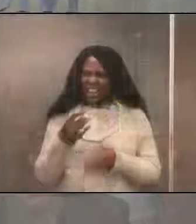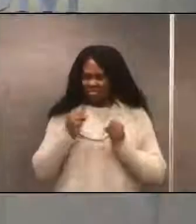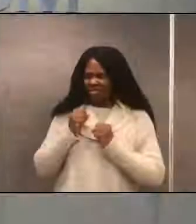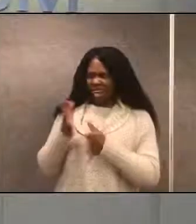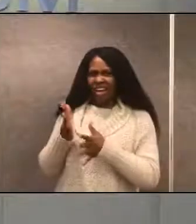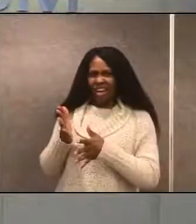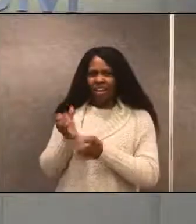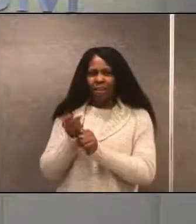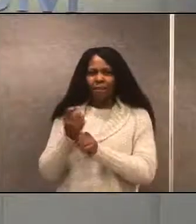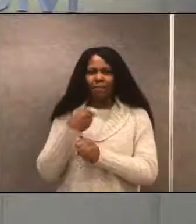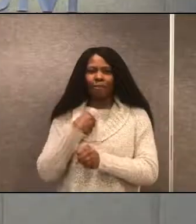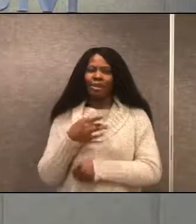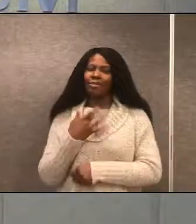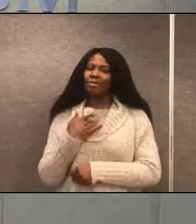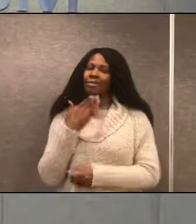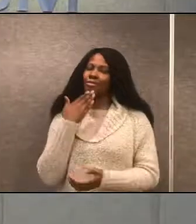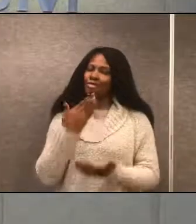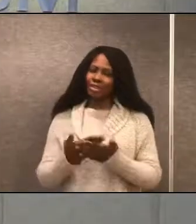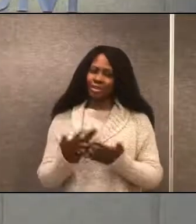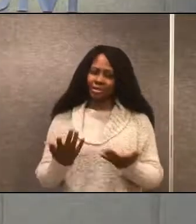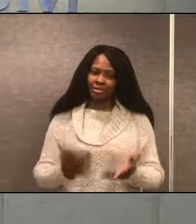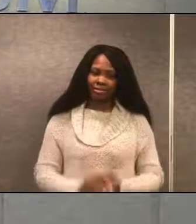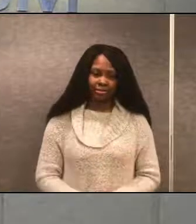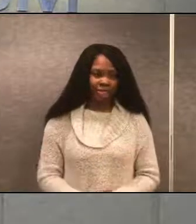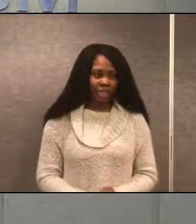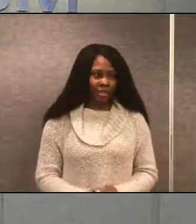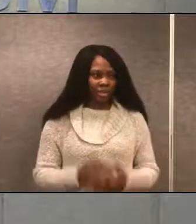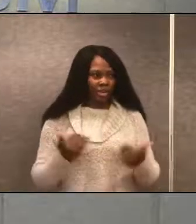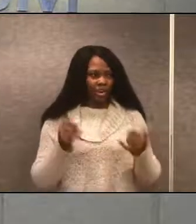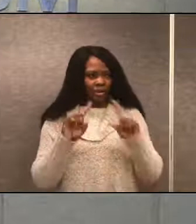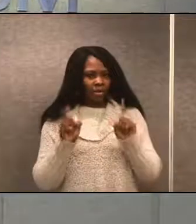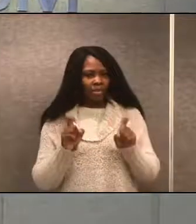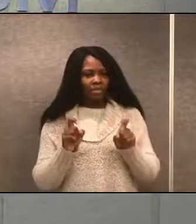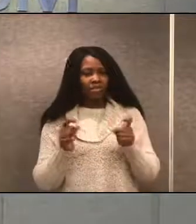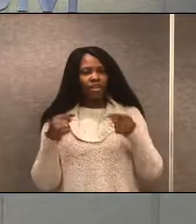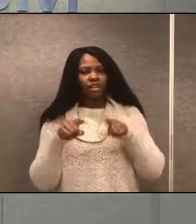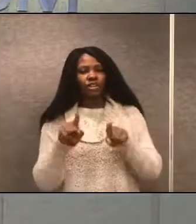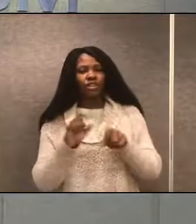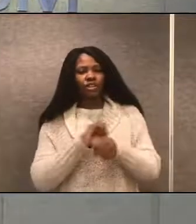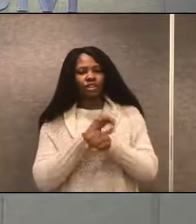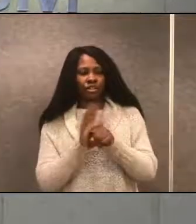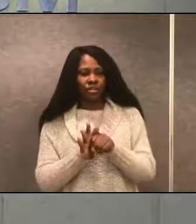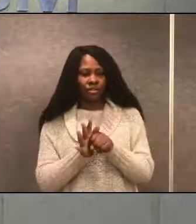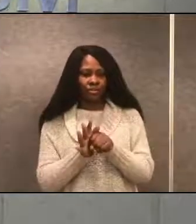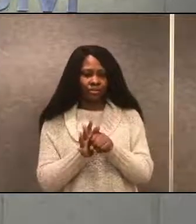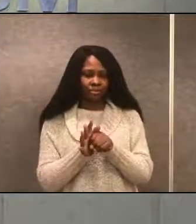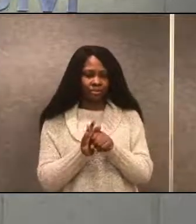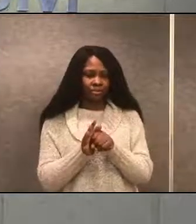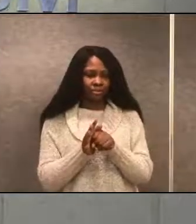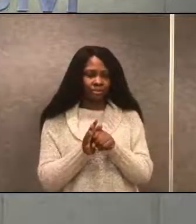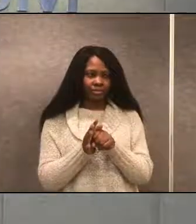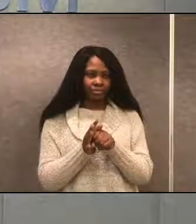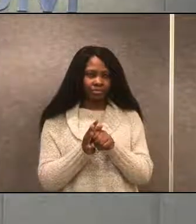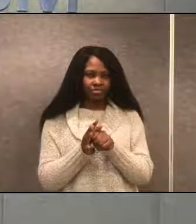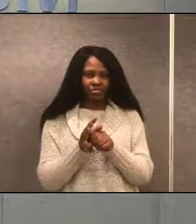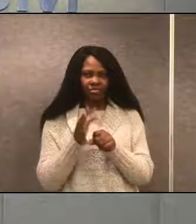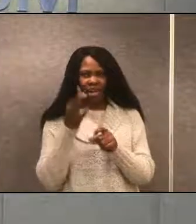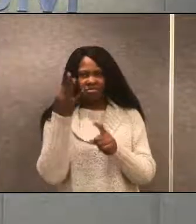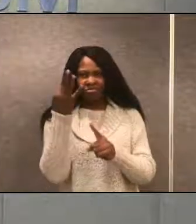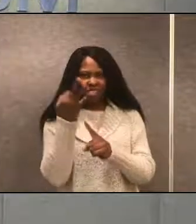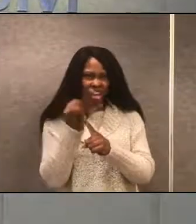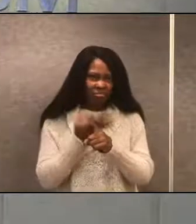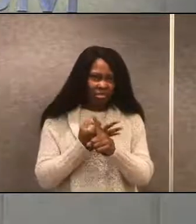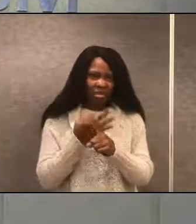a question, right? You know, during this COVID, for the last 9 months,